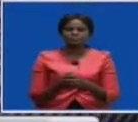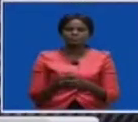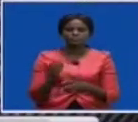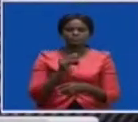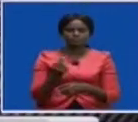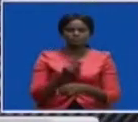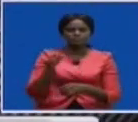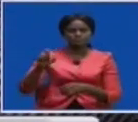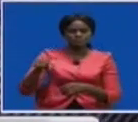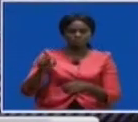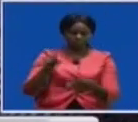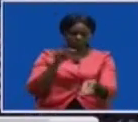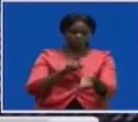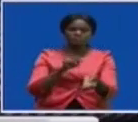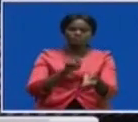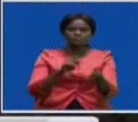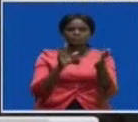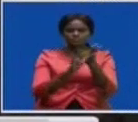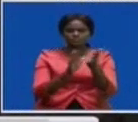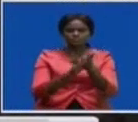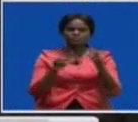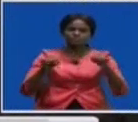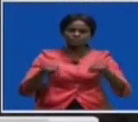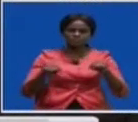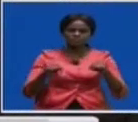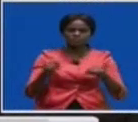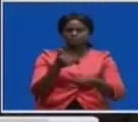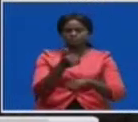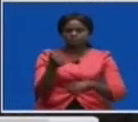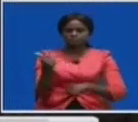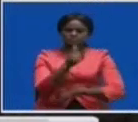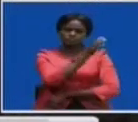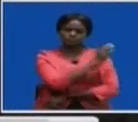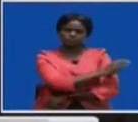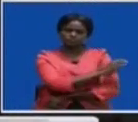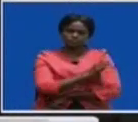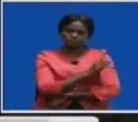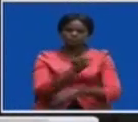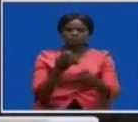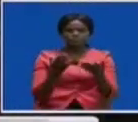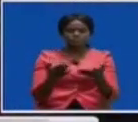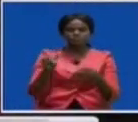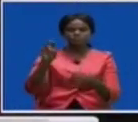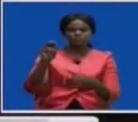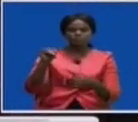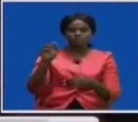the nursing and midwifery school, the other clinics at Rutaba, Maondo,